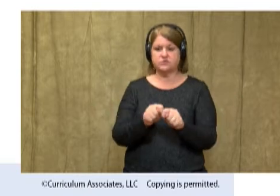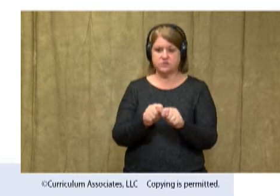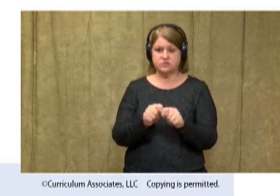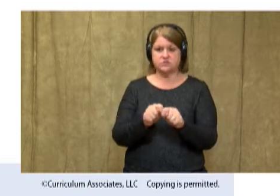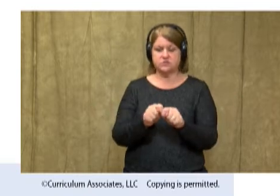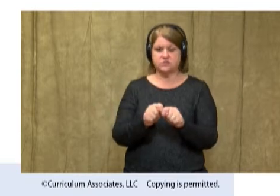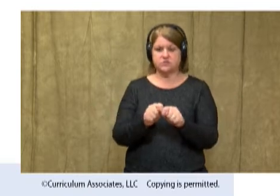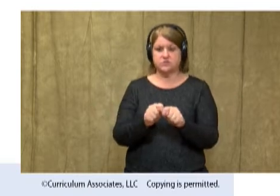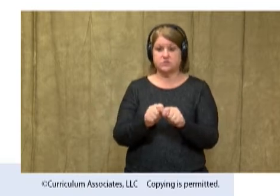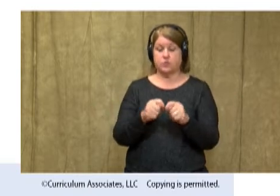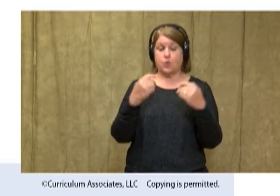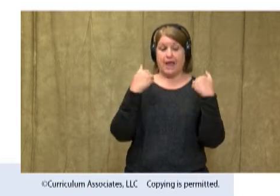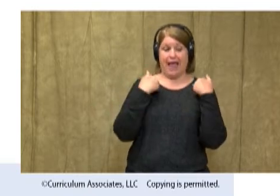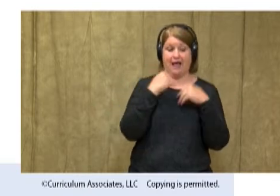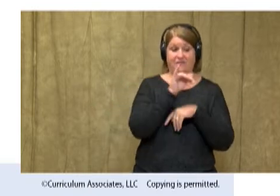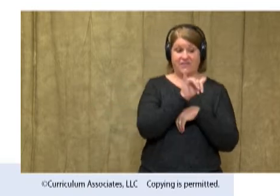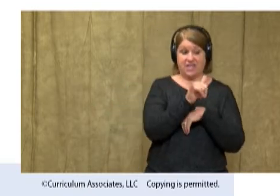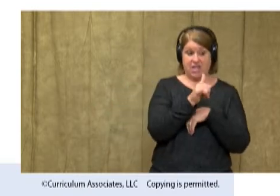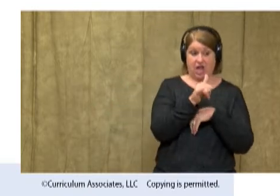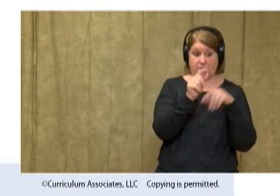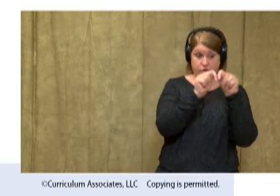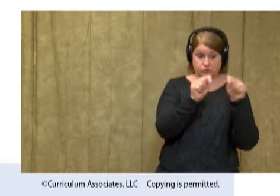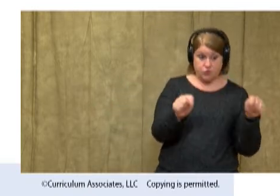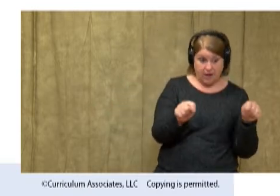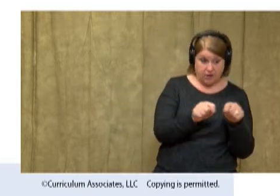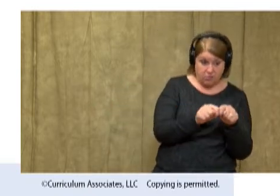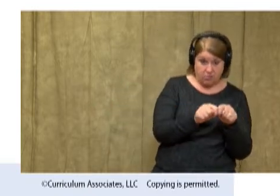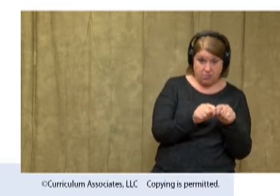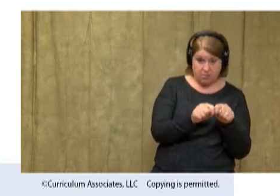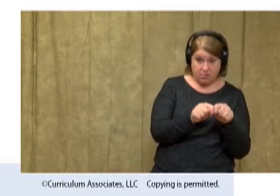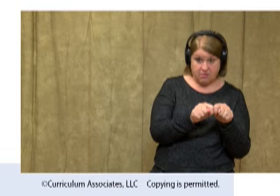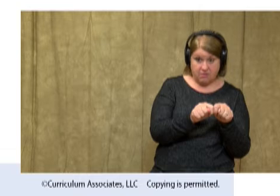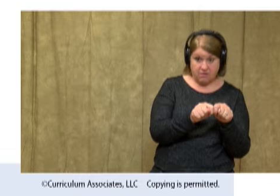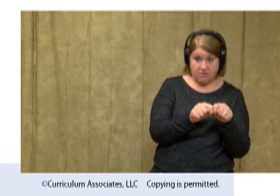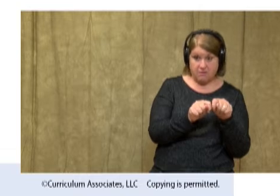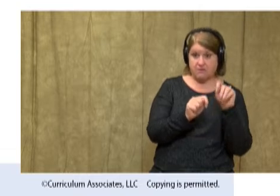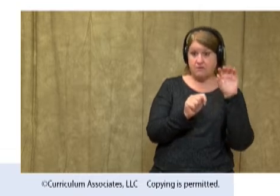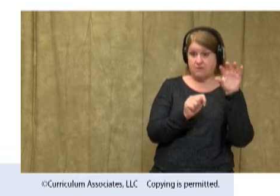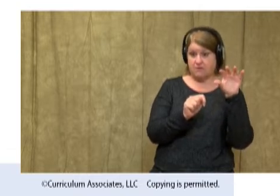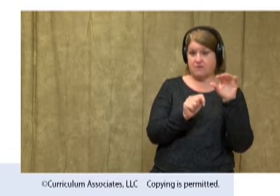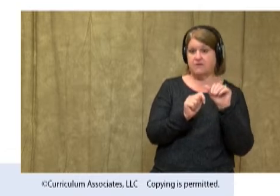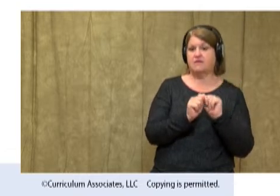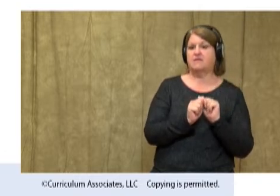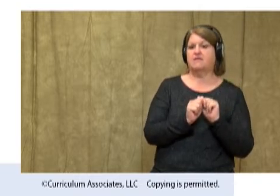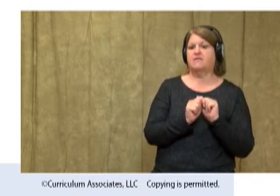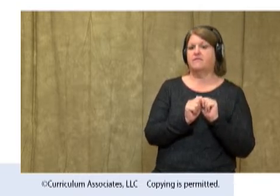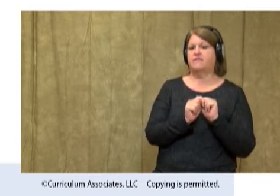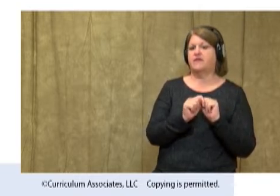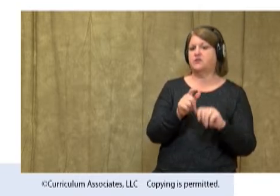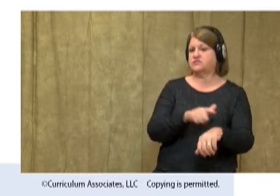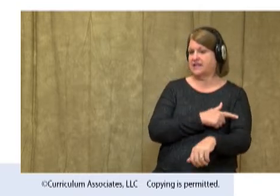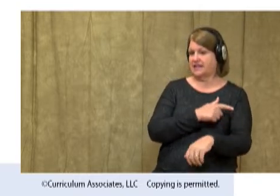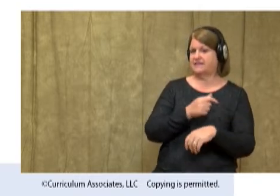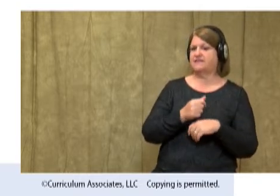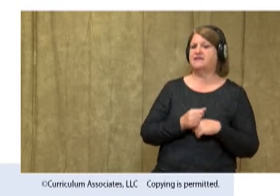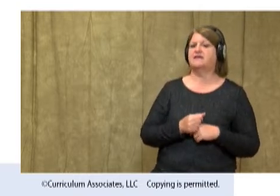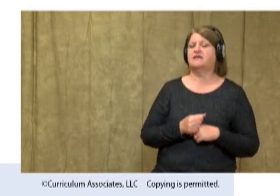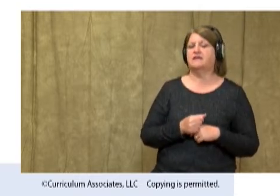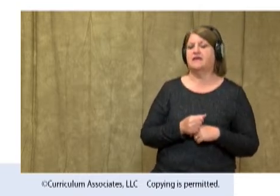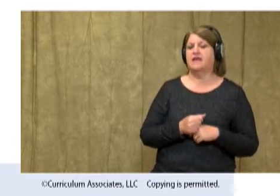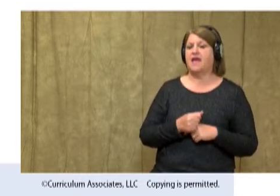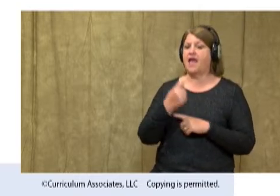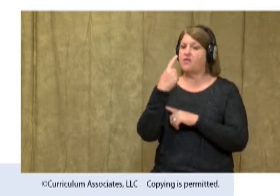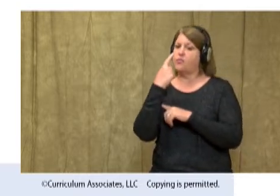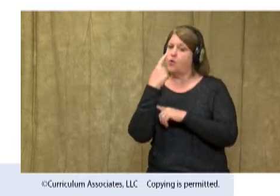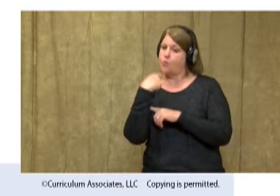We have this yellow triangle. There's the length of the yellow triangle. and here's the length of the